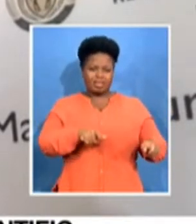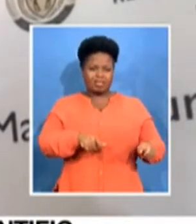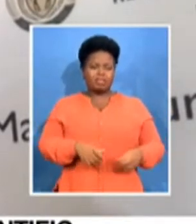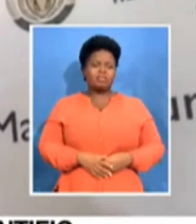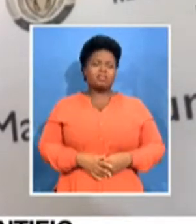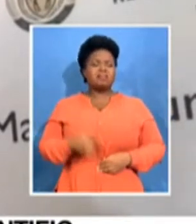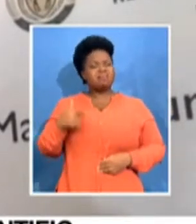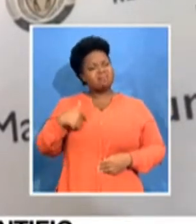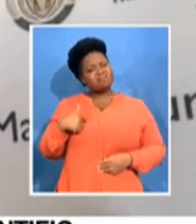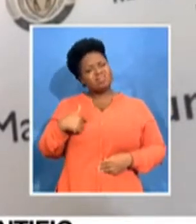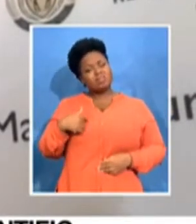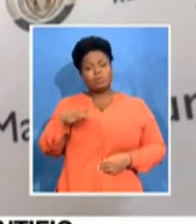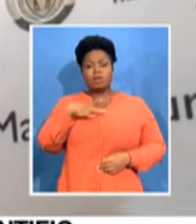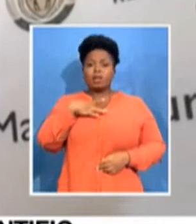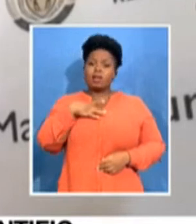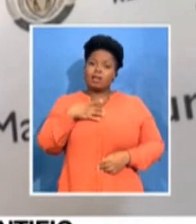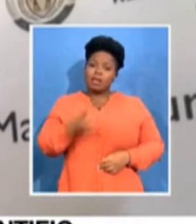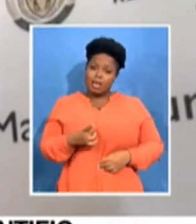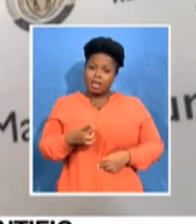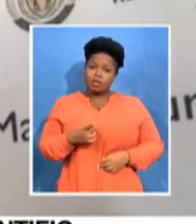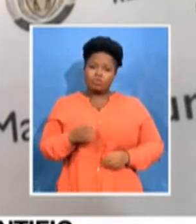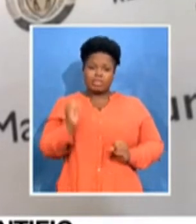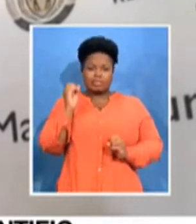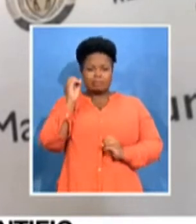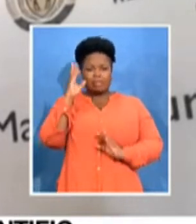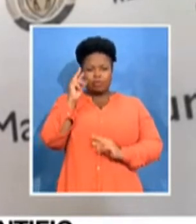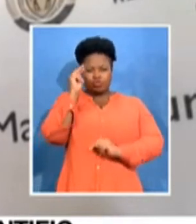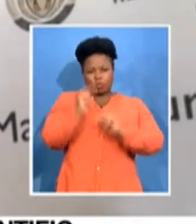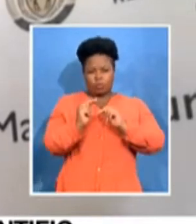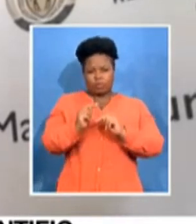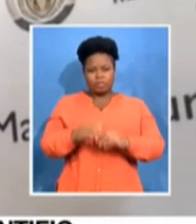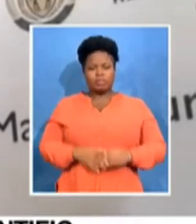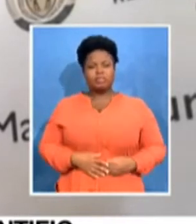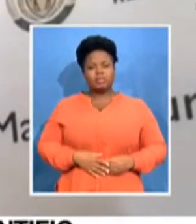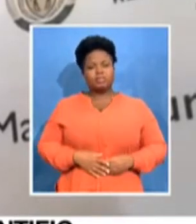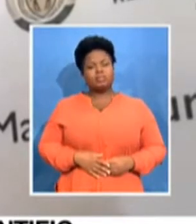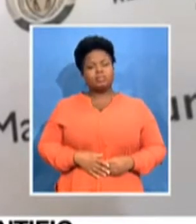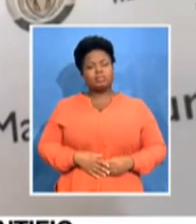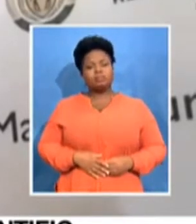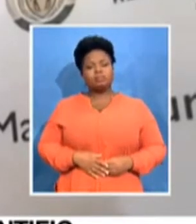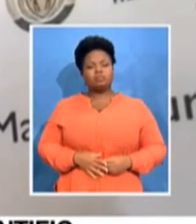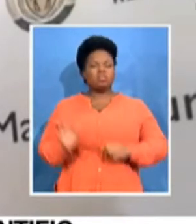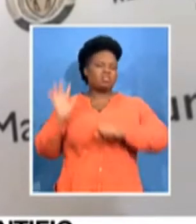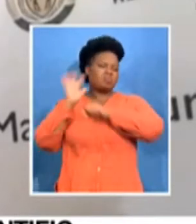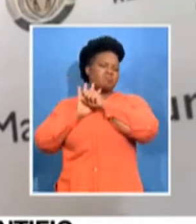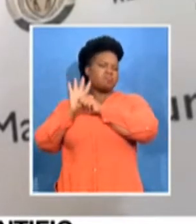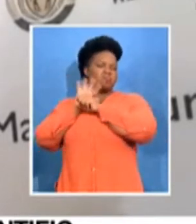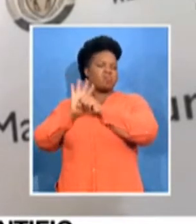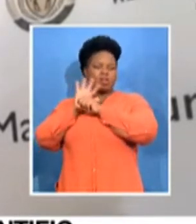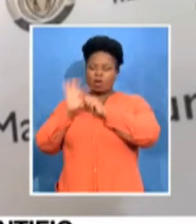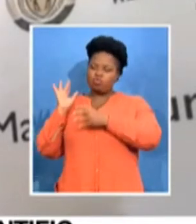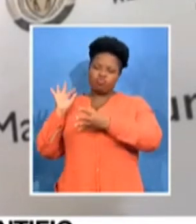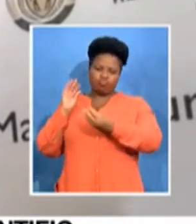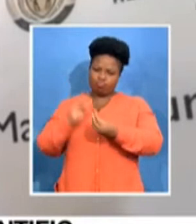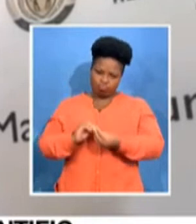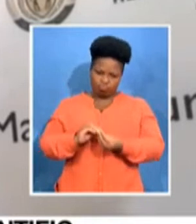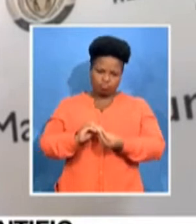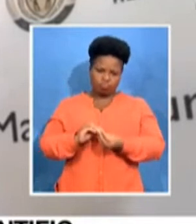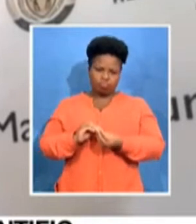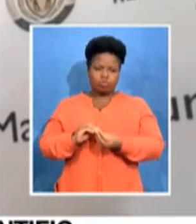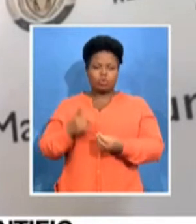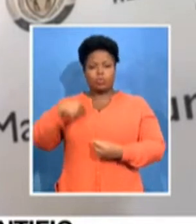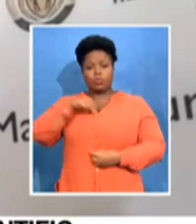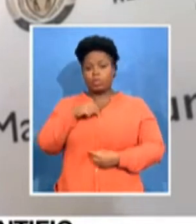of background, just a few things that we've been doing so that I contextualize this